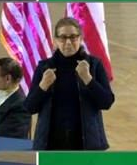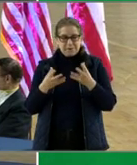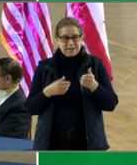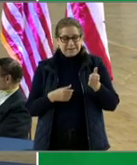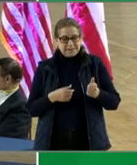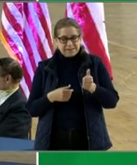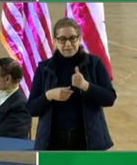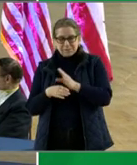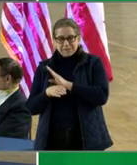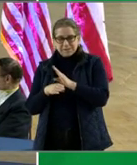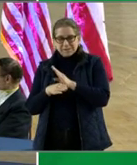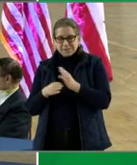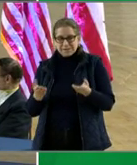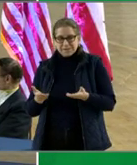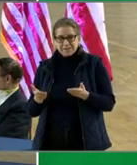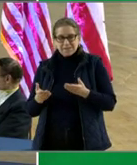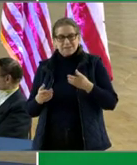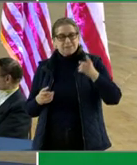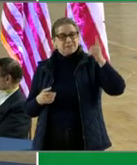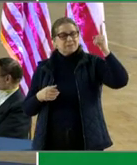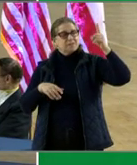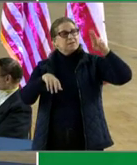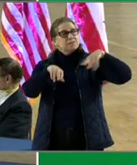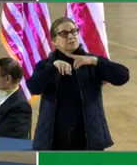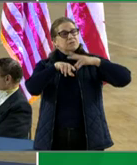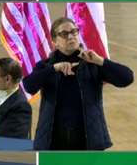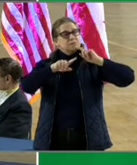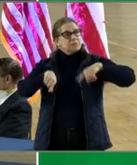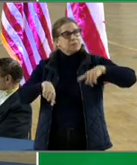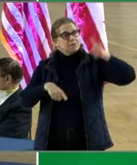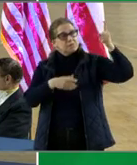a national response. We cannot